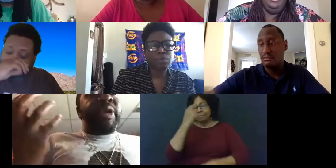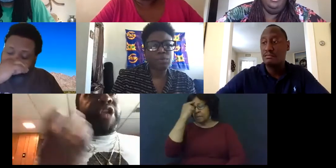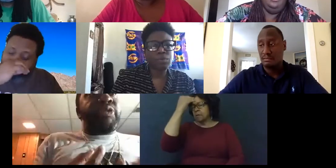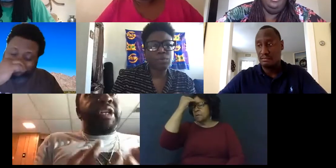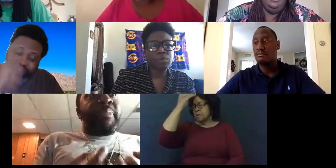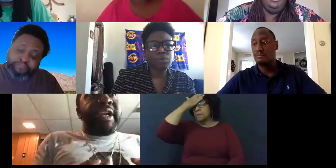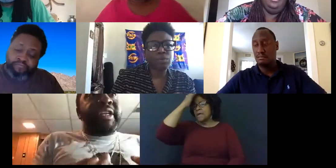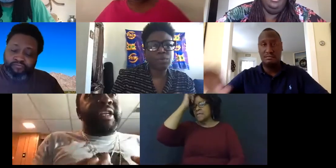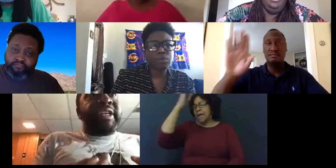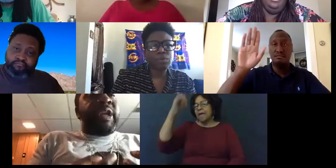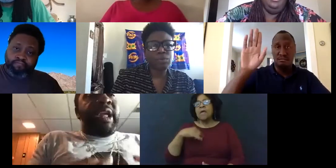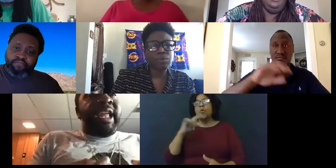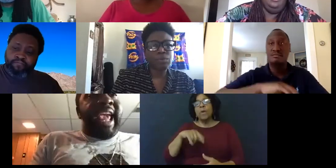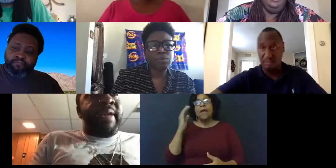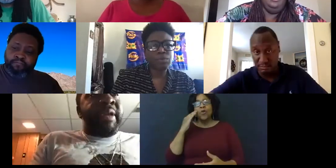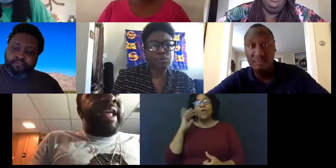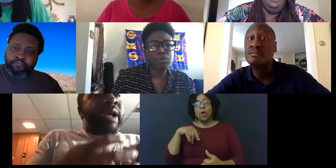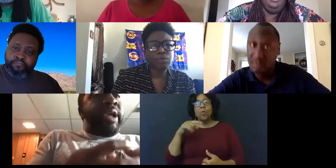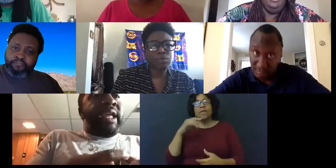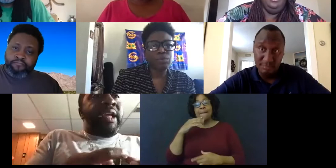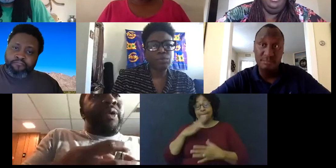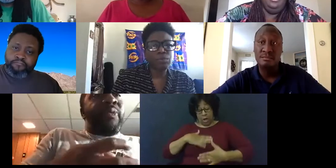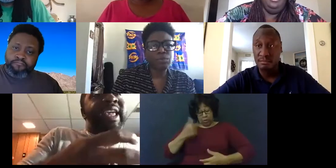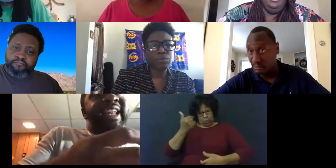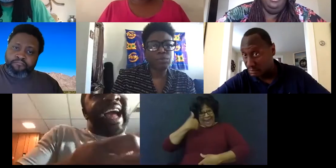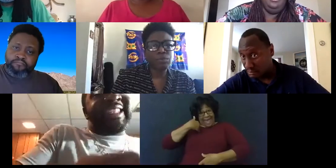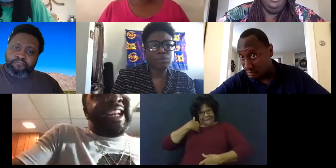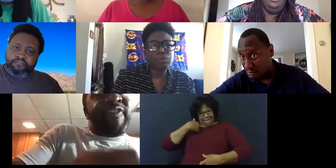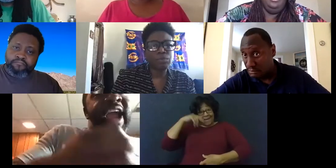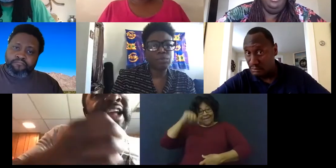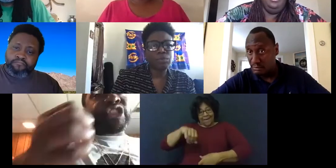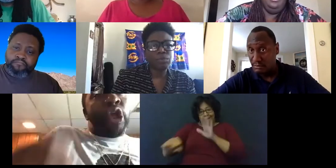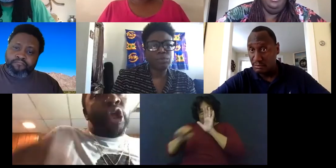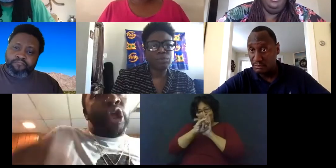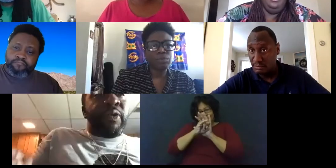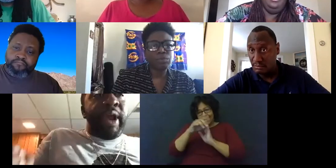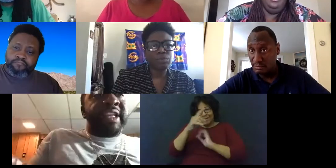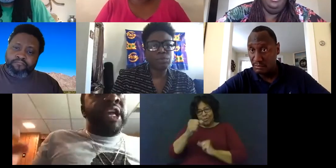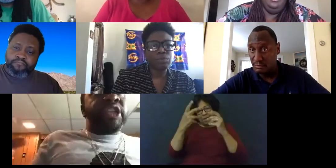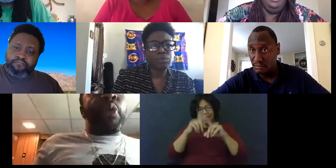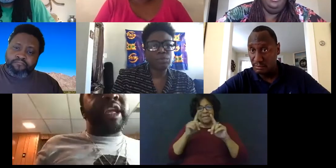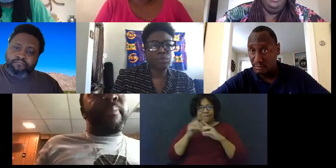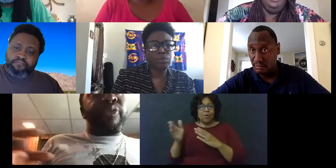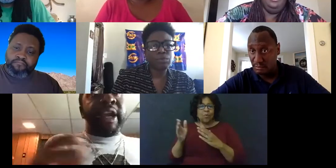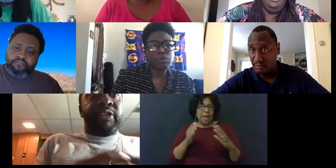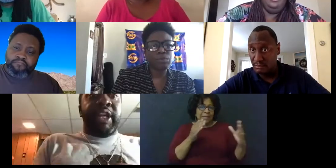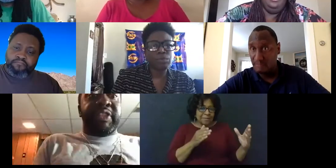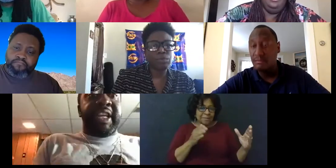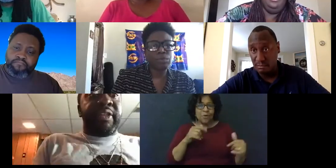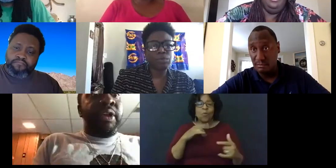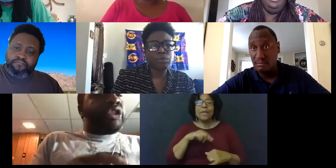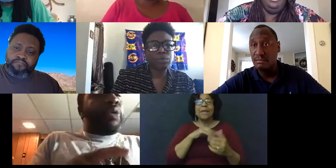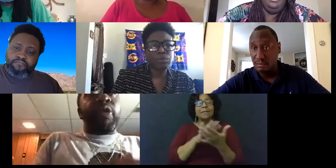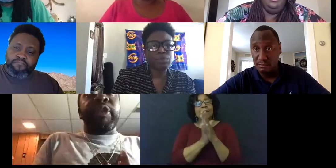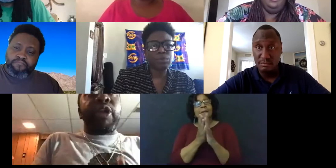So we know that the bodies that we inhabit, we can identify in so many different ways, so we can bring ourselves